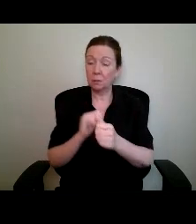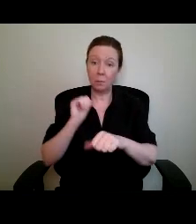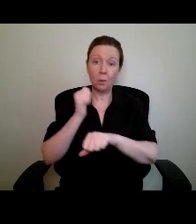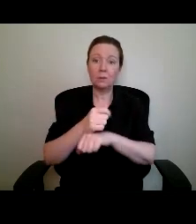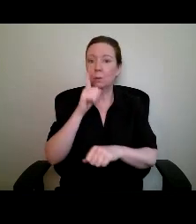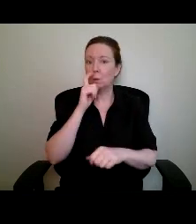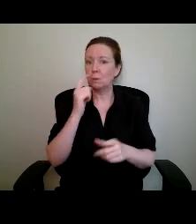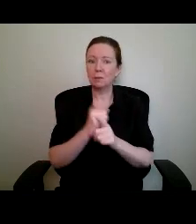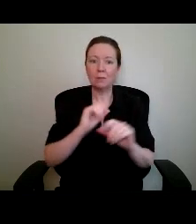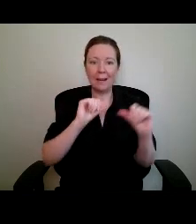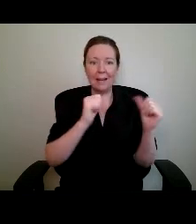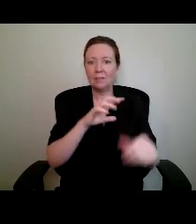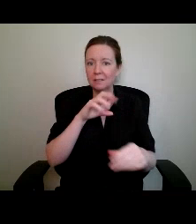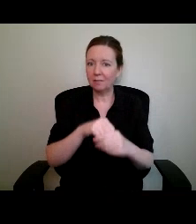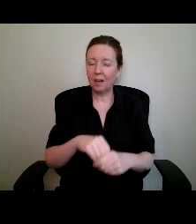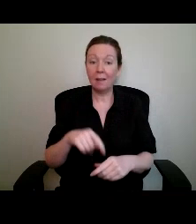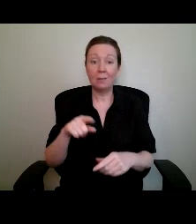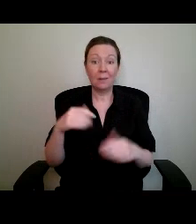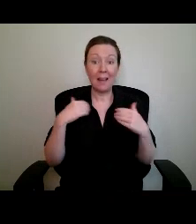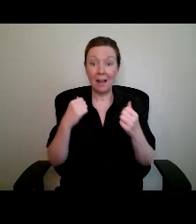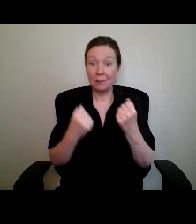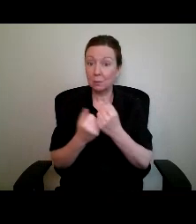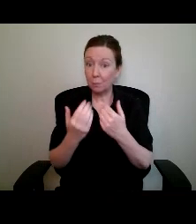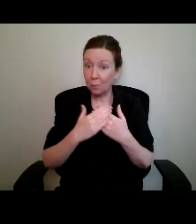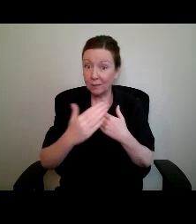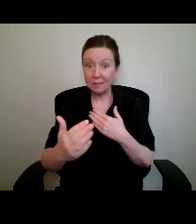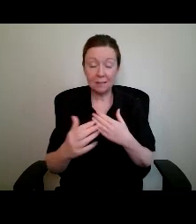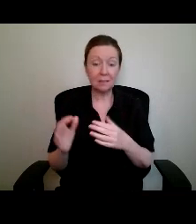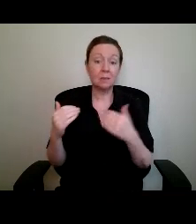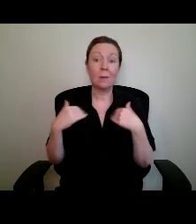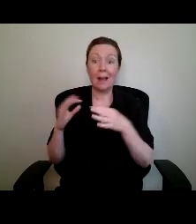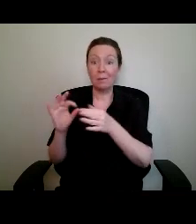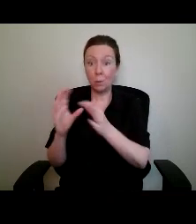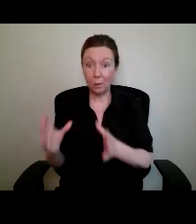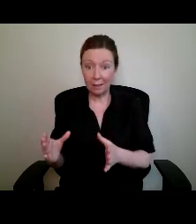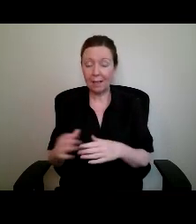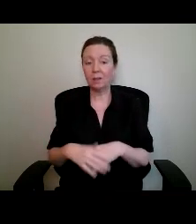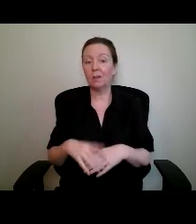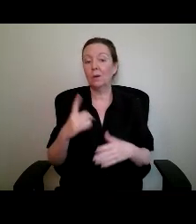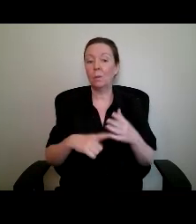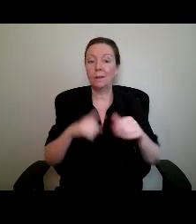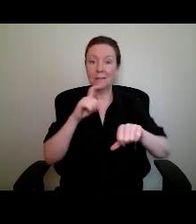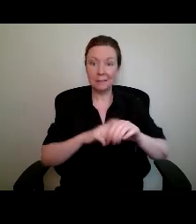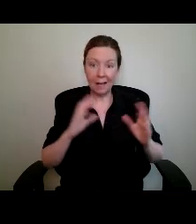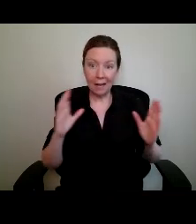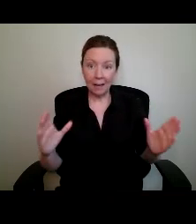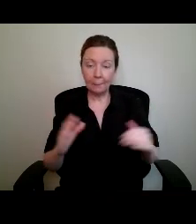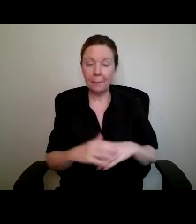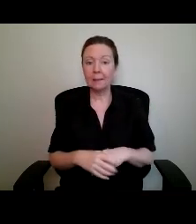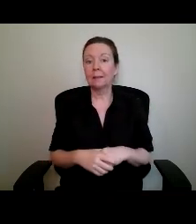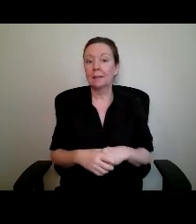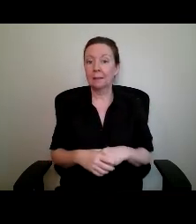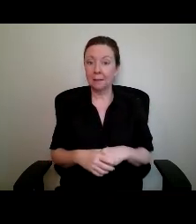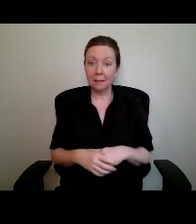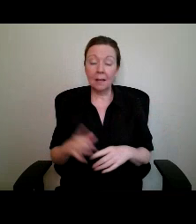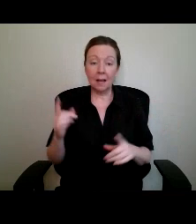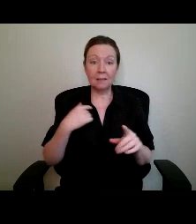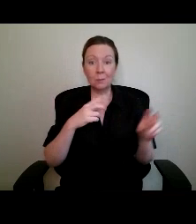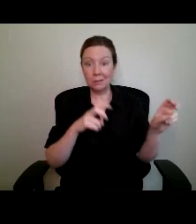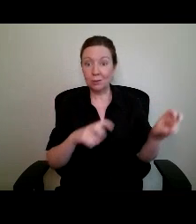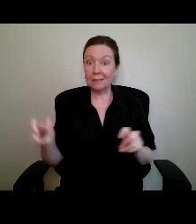right agency? Do they have the supports coordinator? What is the time frame here till we